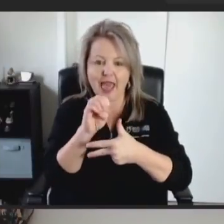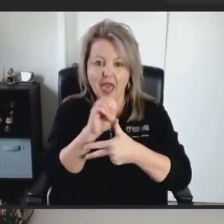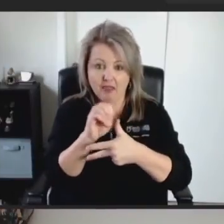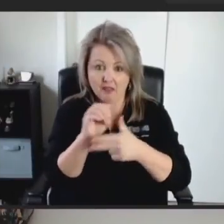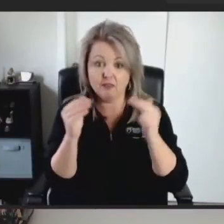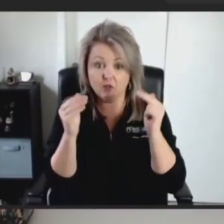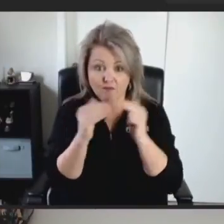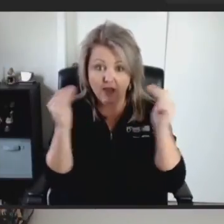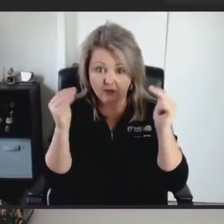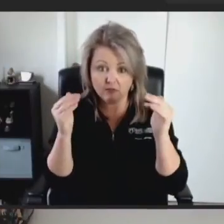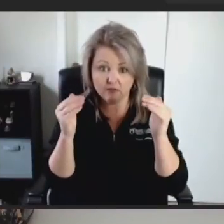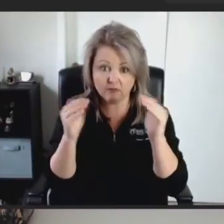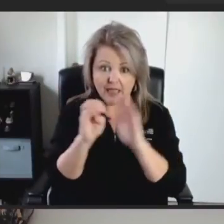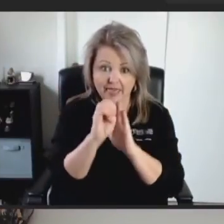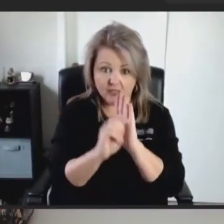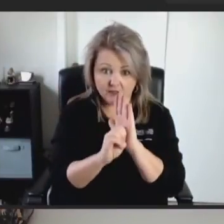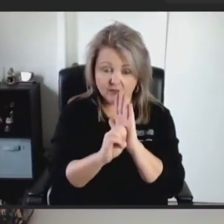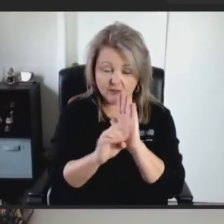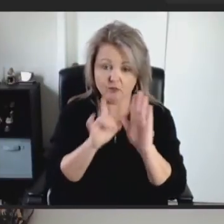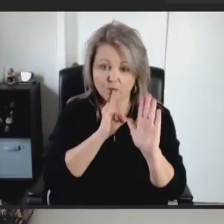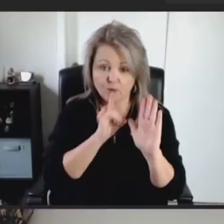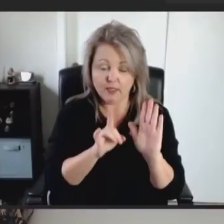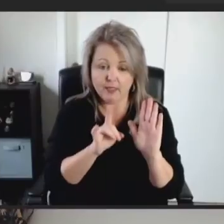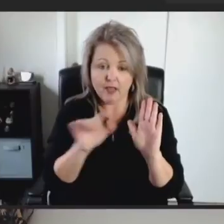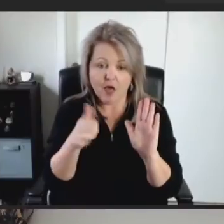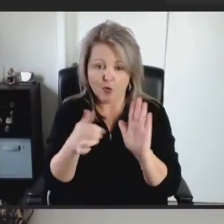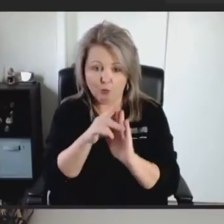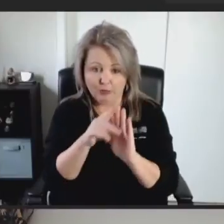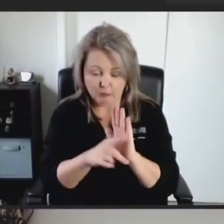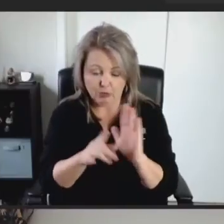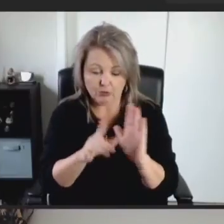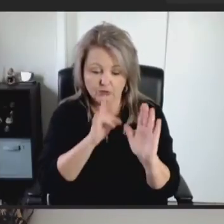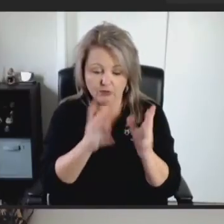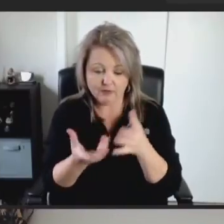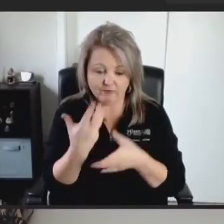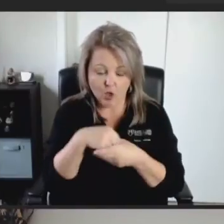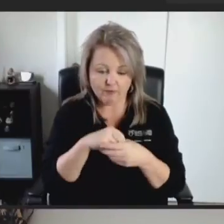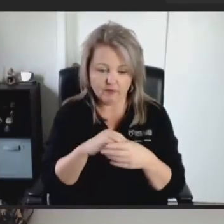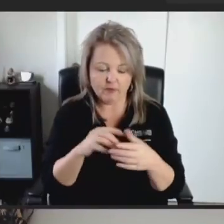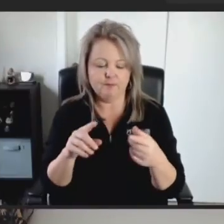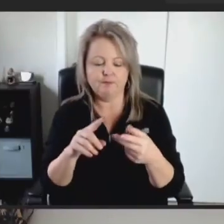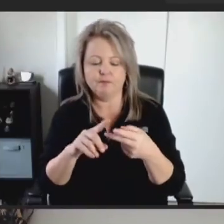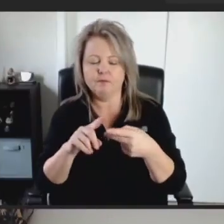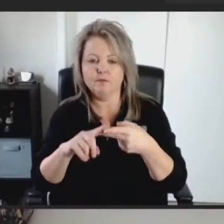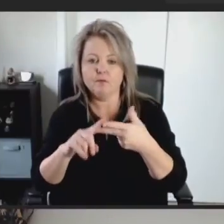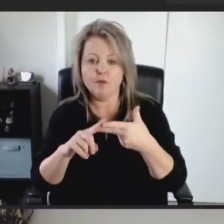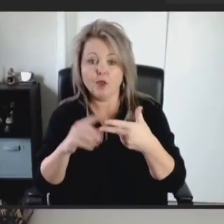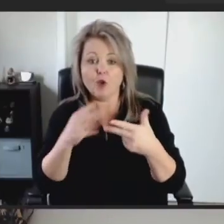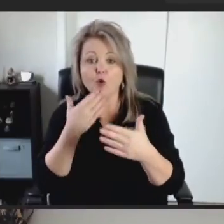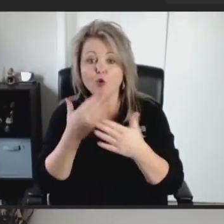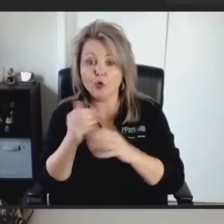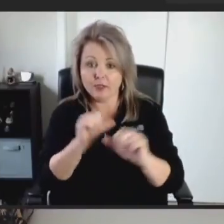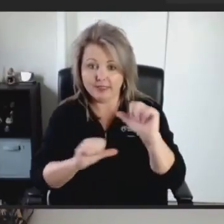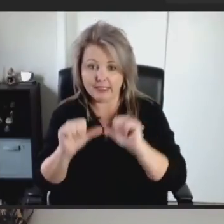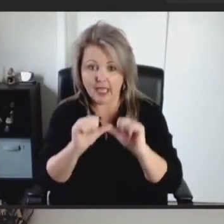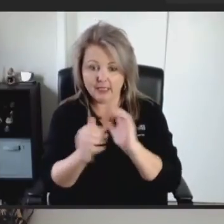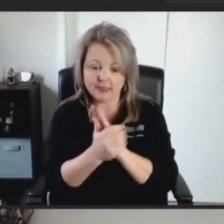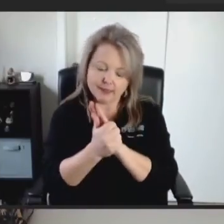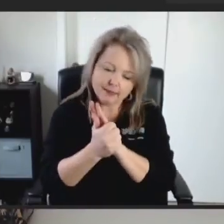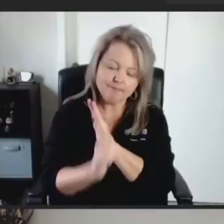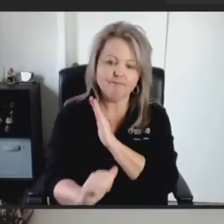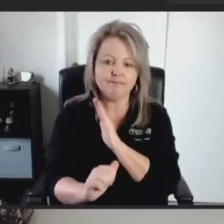equitable, amongst other ethical principles, that it's done with good science behind it, so it's